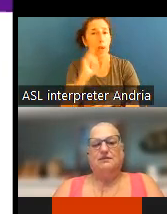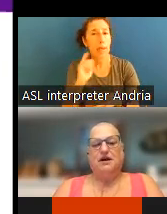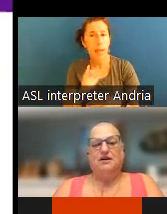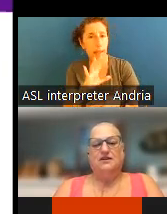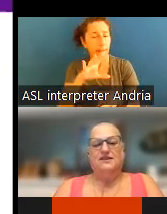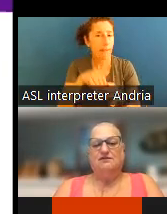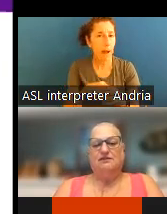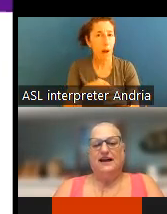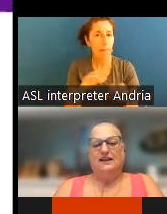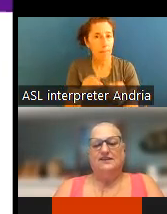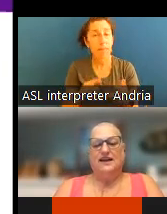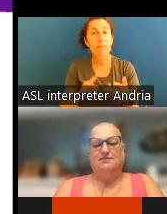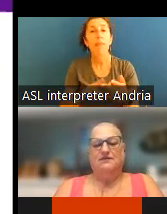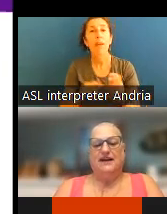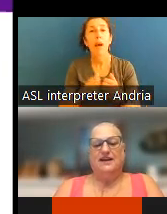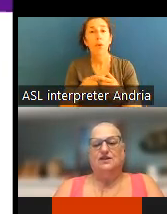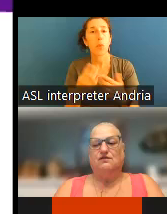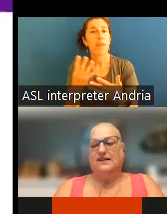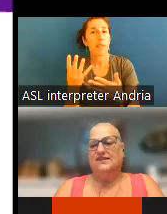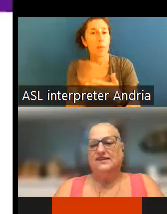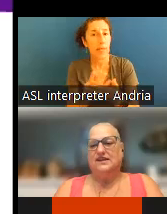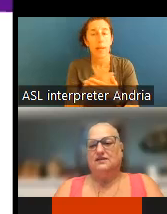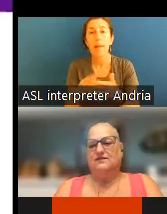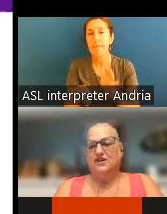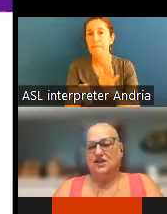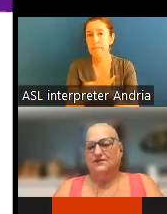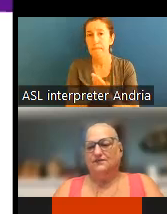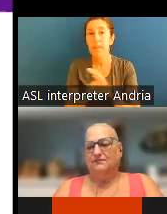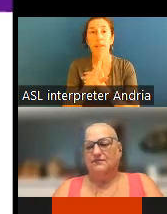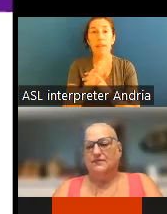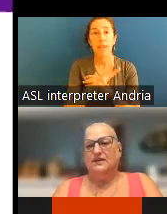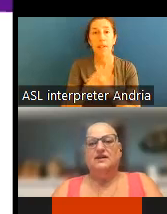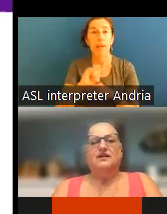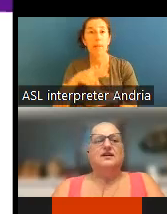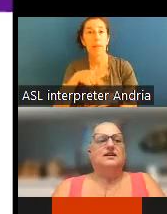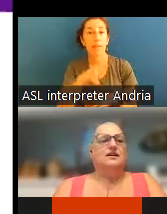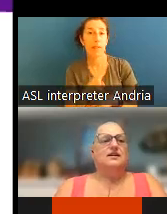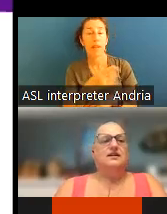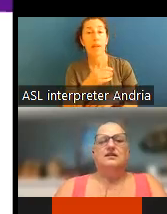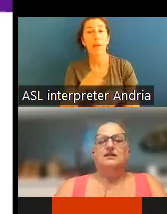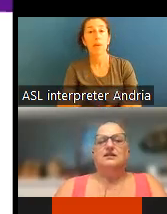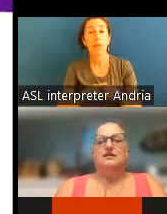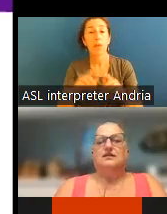for intimate partner sexual violence and providing crisis intervention.